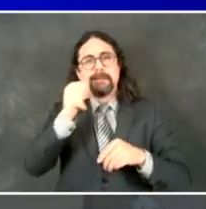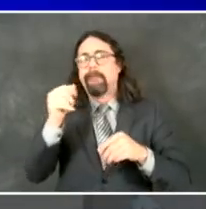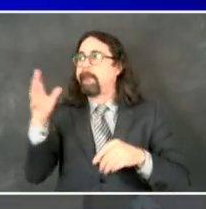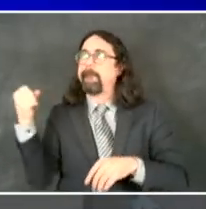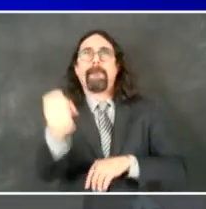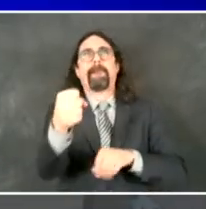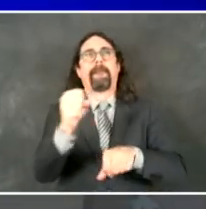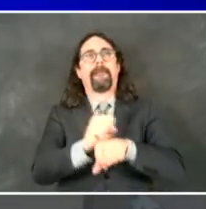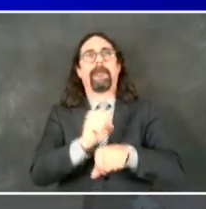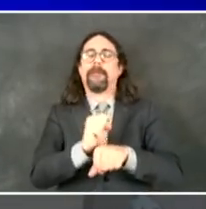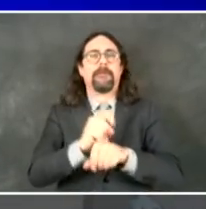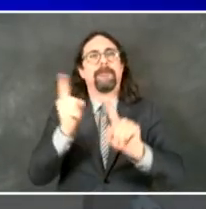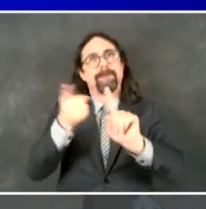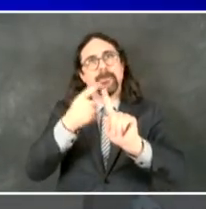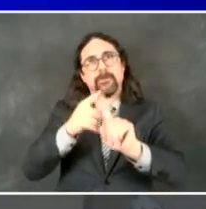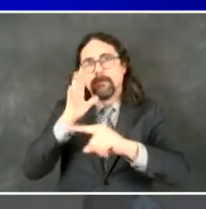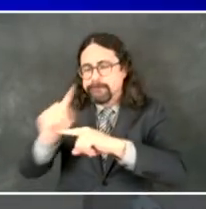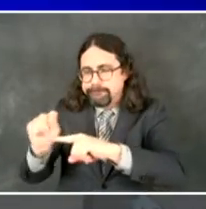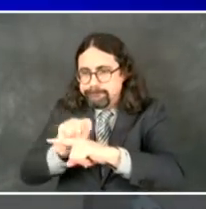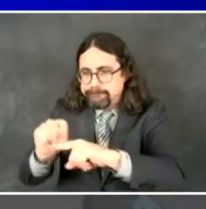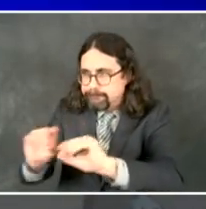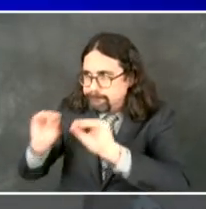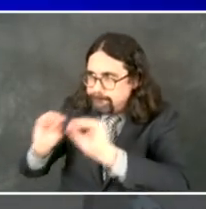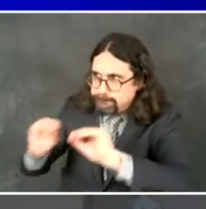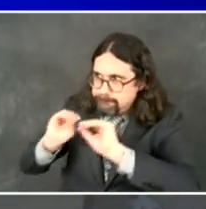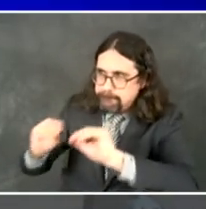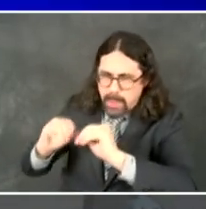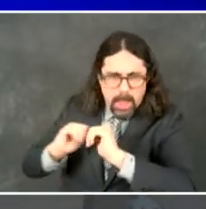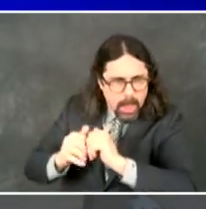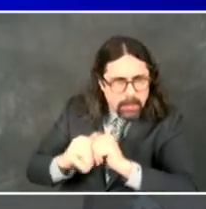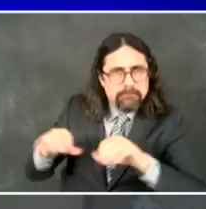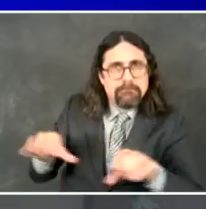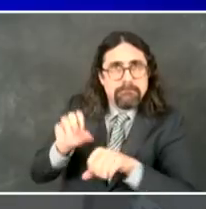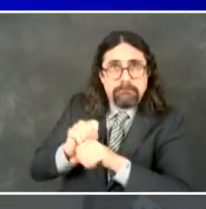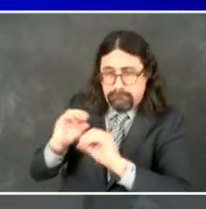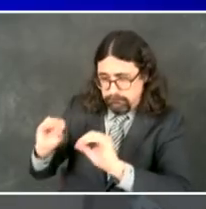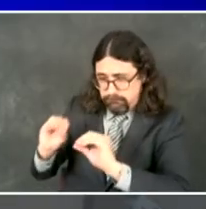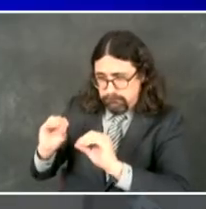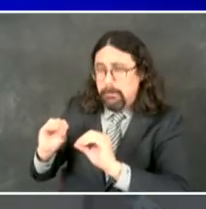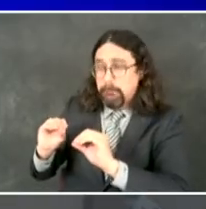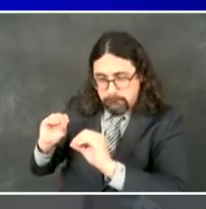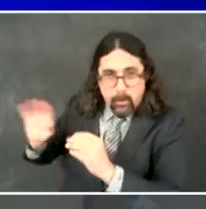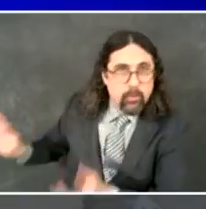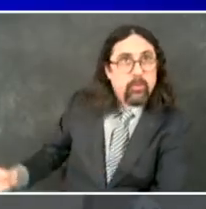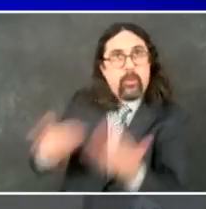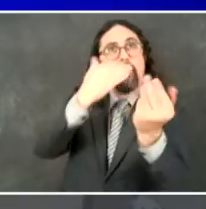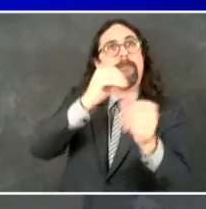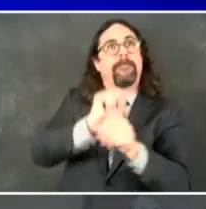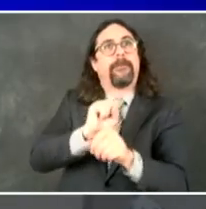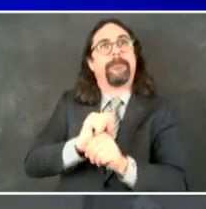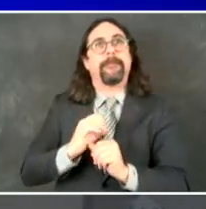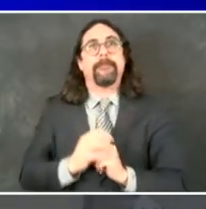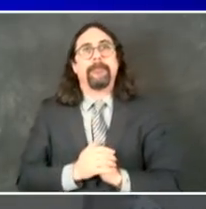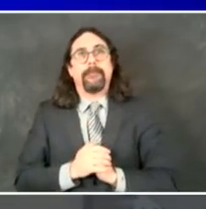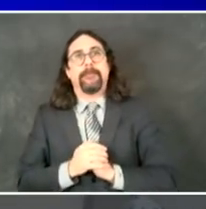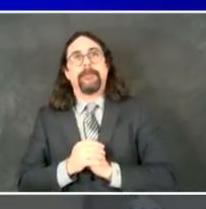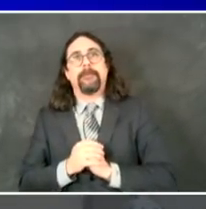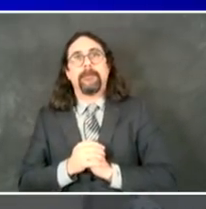tested positive that need to be contacted, need to be followed up on, need to be tested. So again, we'll start